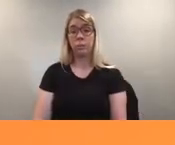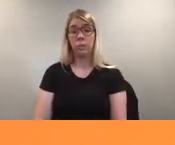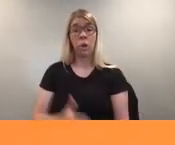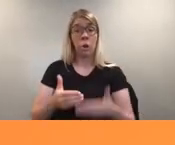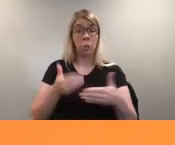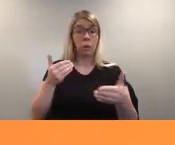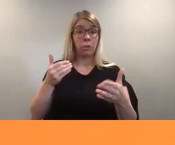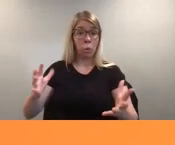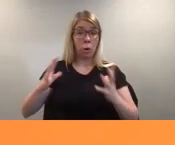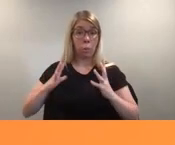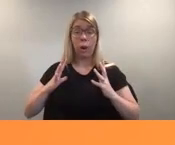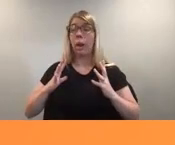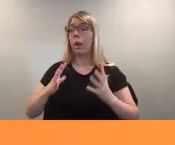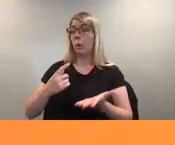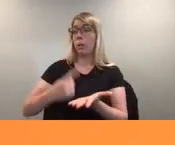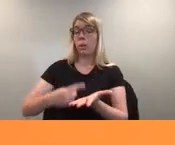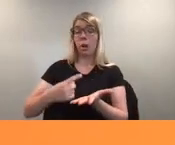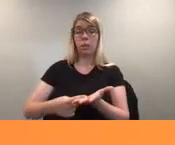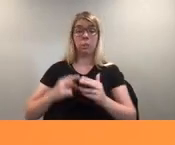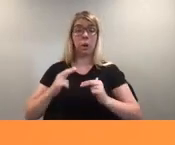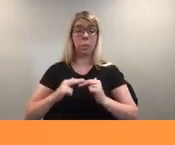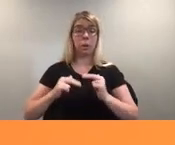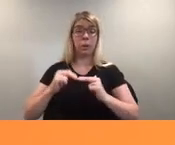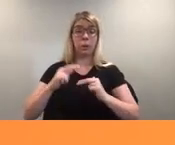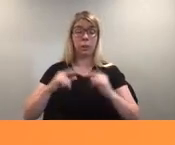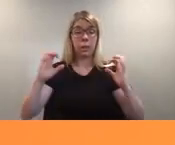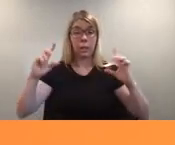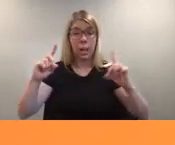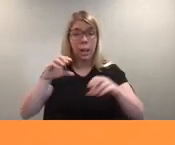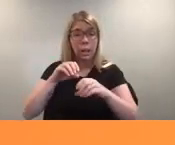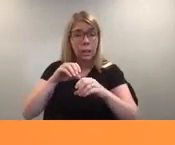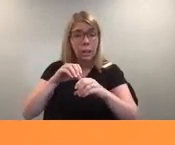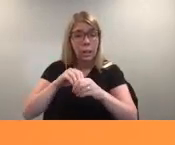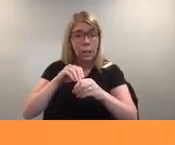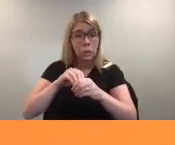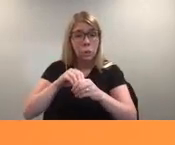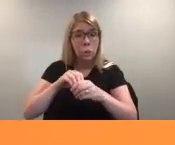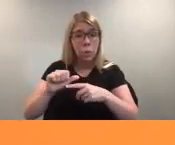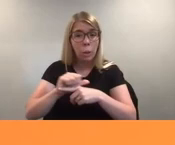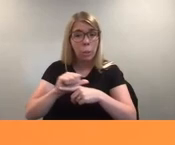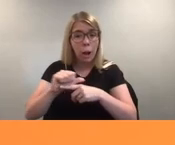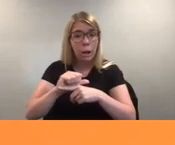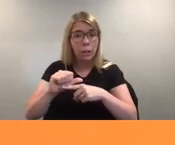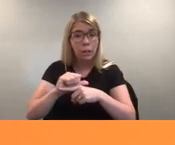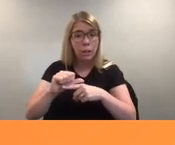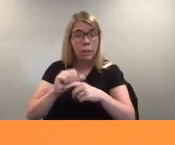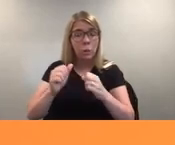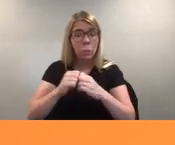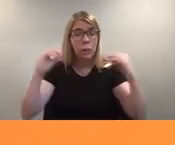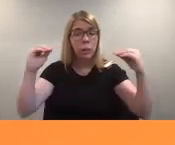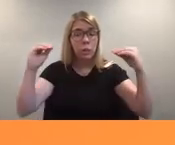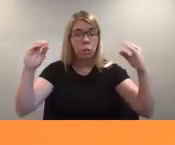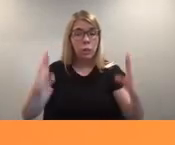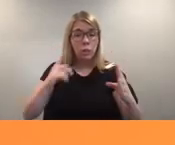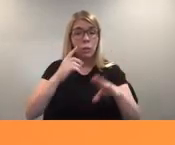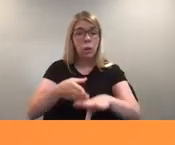building open ed into the conversations we're having with faculty about improving course outcomes. Not as much emphasis on open ed,